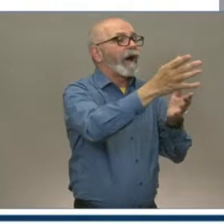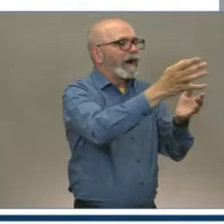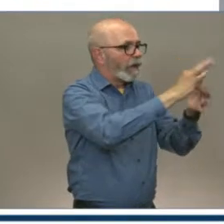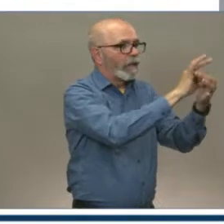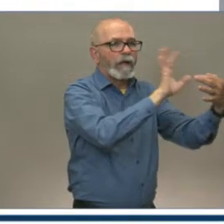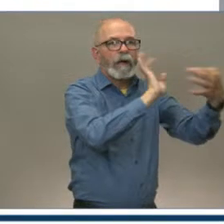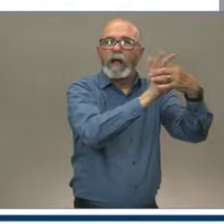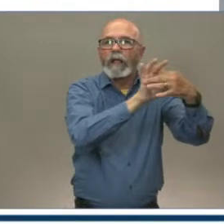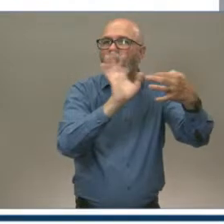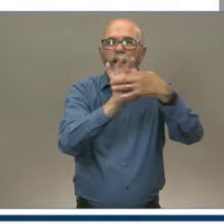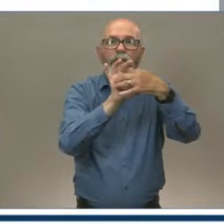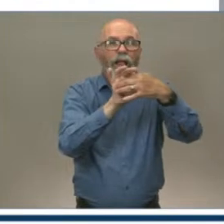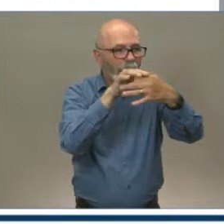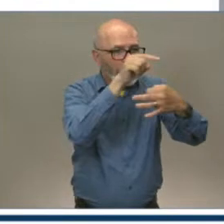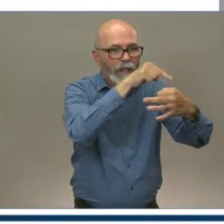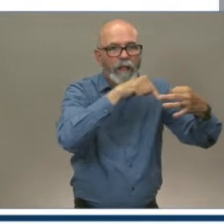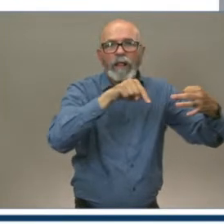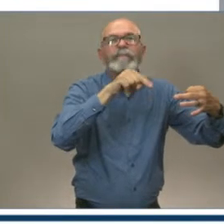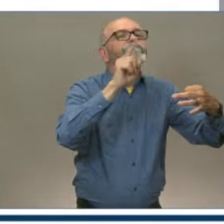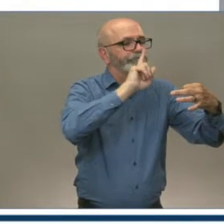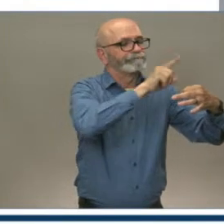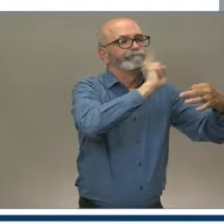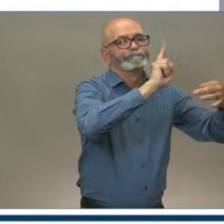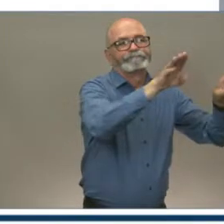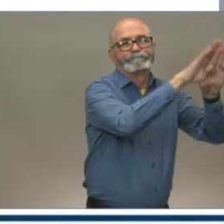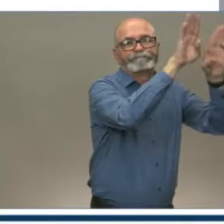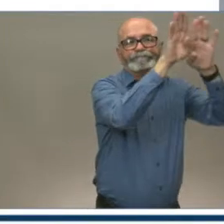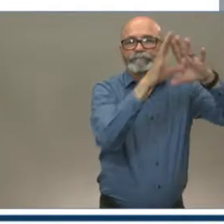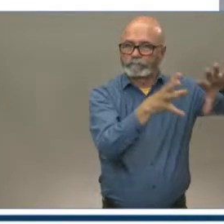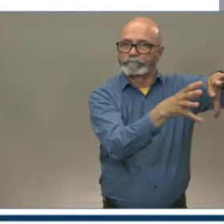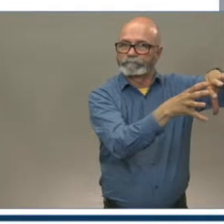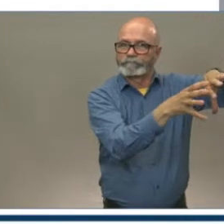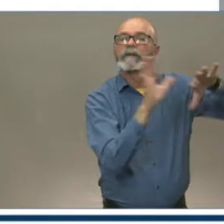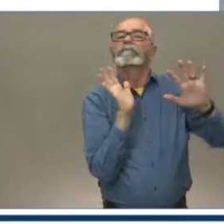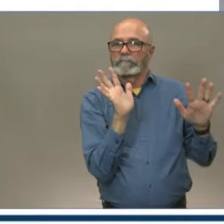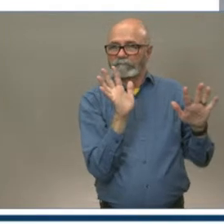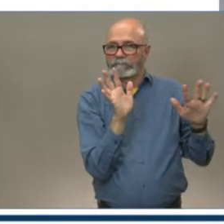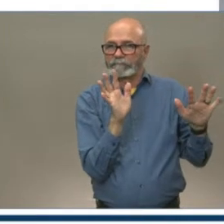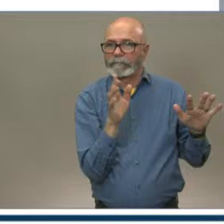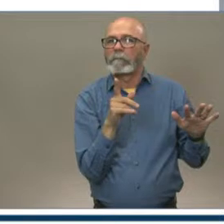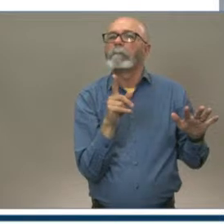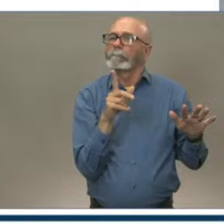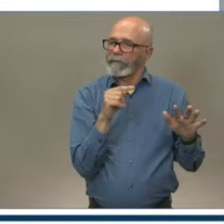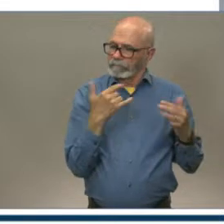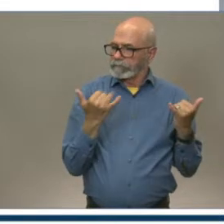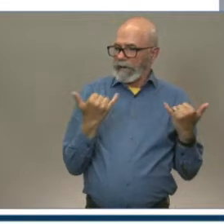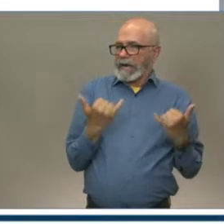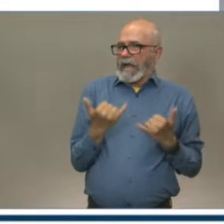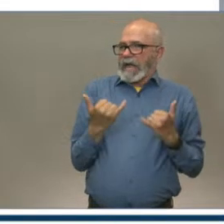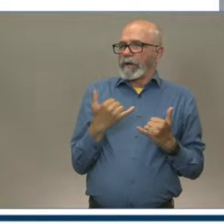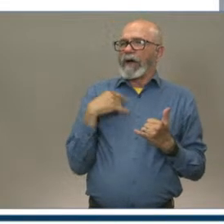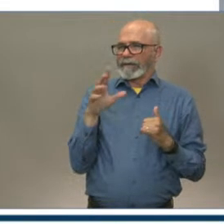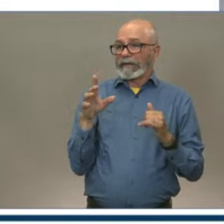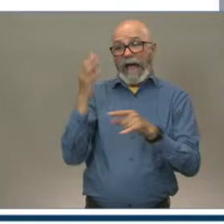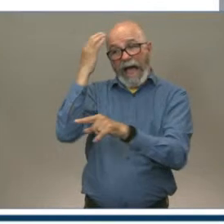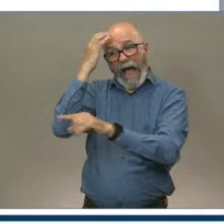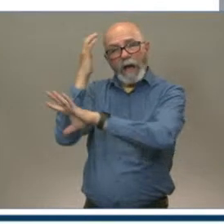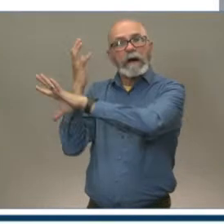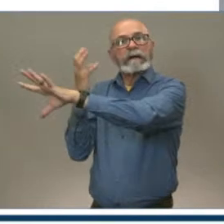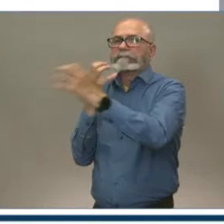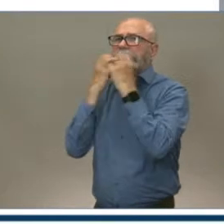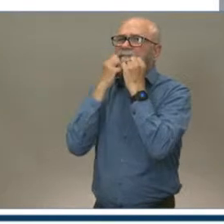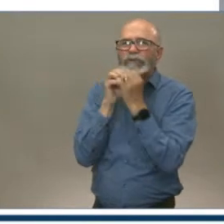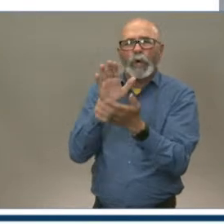consider the environment that children are in is a positive thing for them, for their own mental well-being. If at